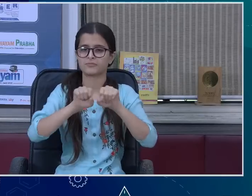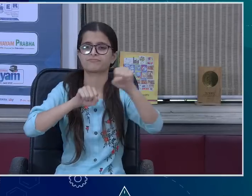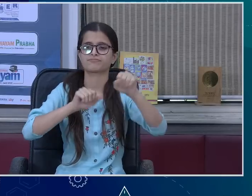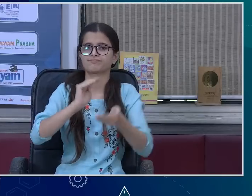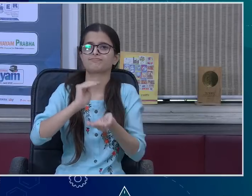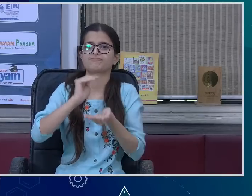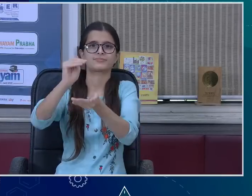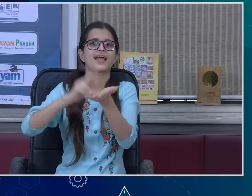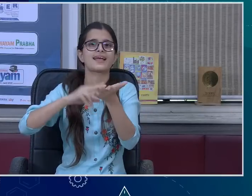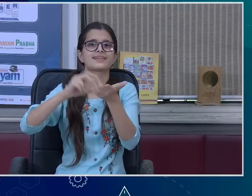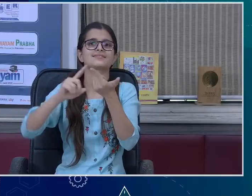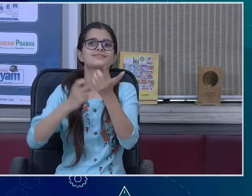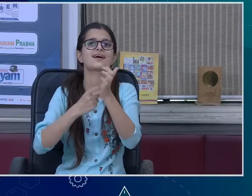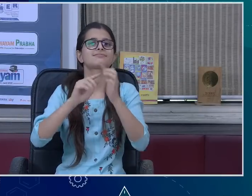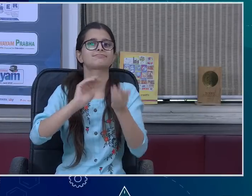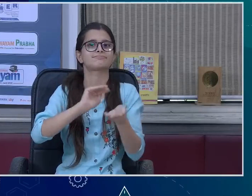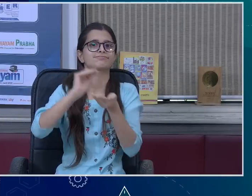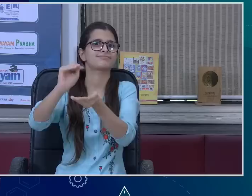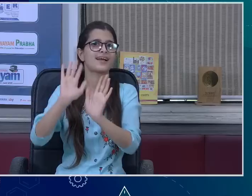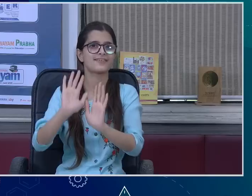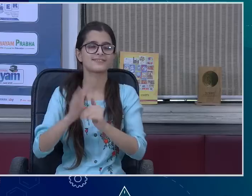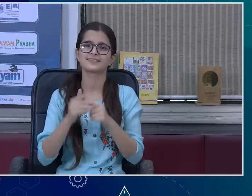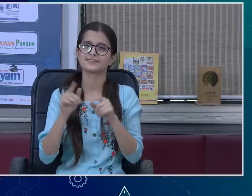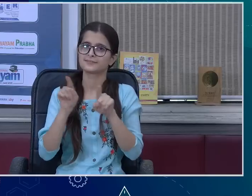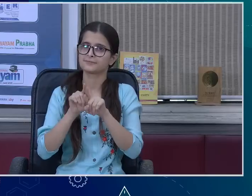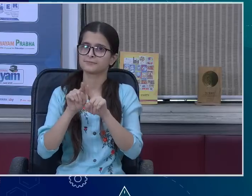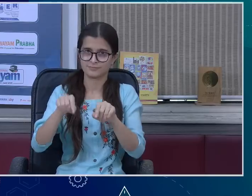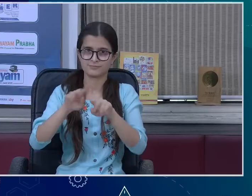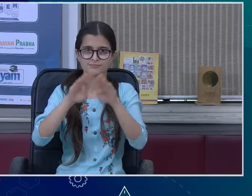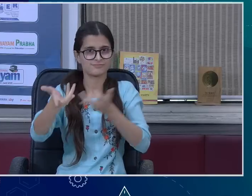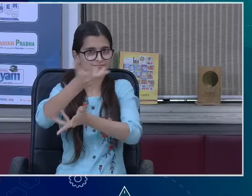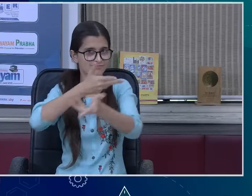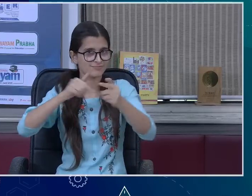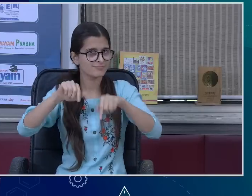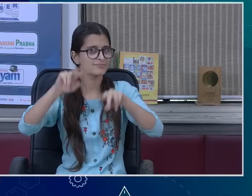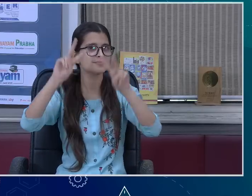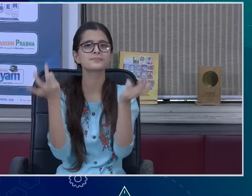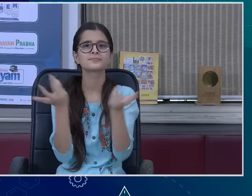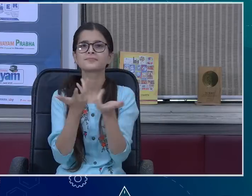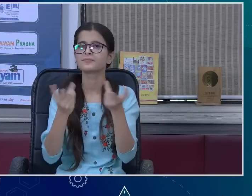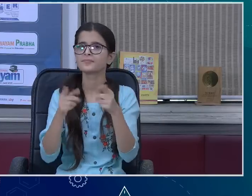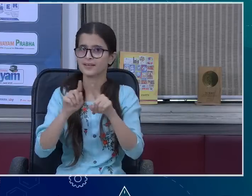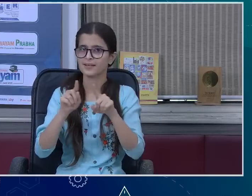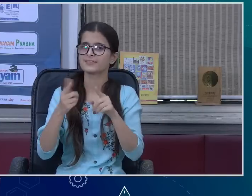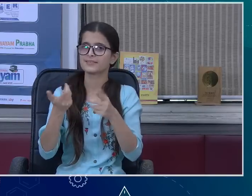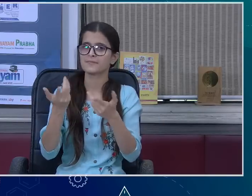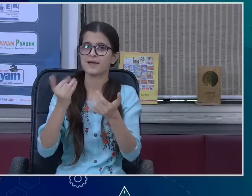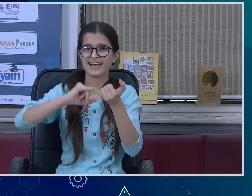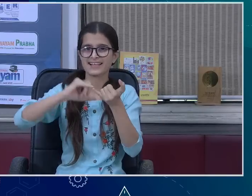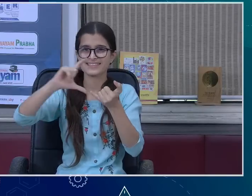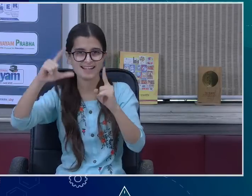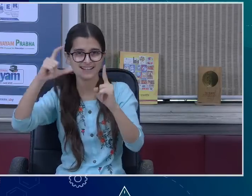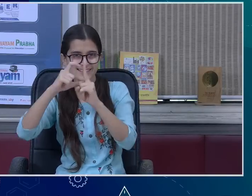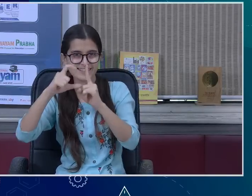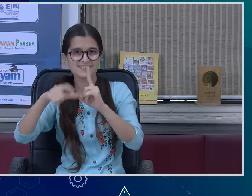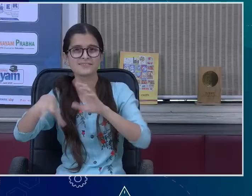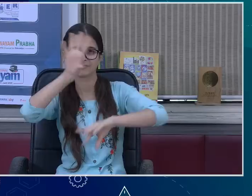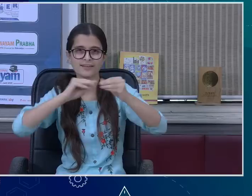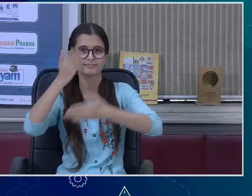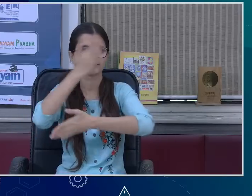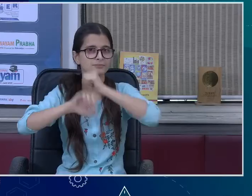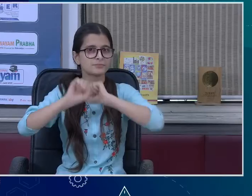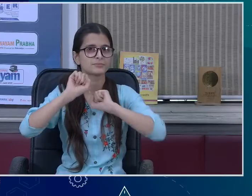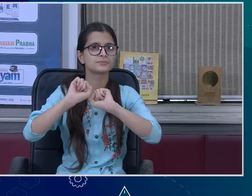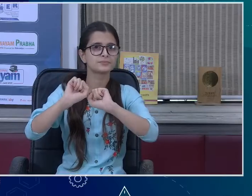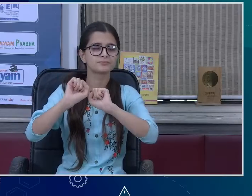from the NCERT. So the topic we have today on the table for discussion is manifestation of SLD in classroom, and we are joined by